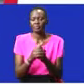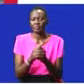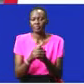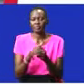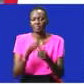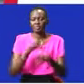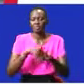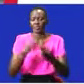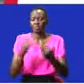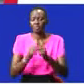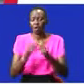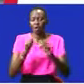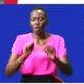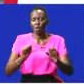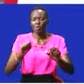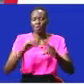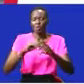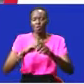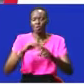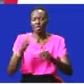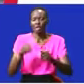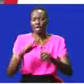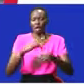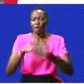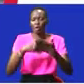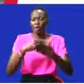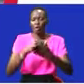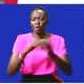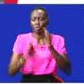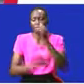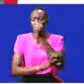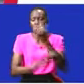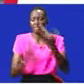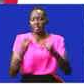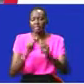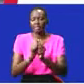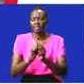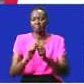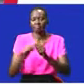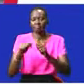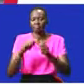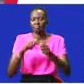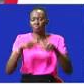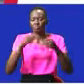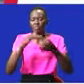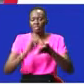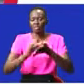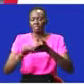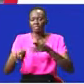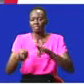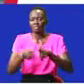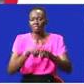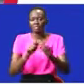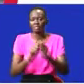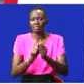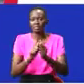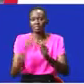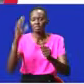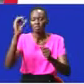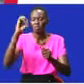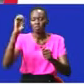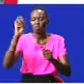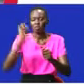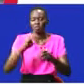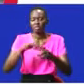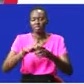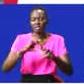kinde niendi dhi nyime pacho kaendi mangima. Jatelo noendo bende ka oture koda jatelo Mikai Rose Mwite riwruog